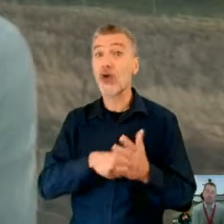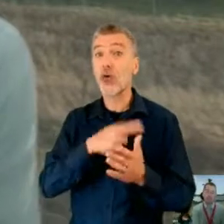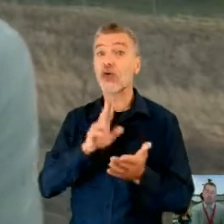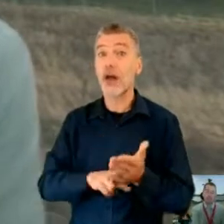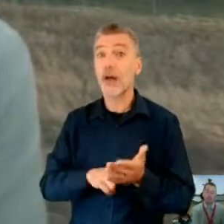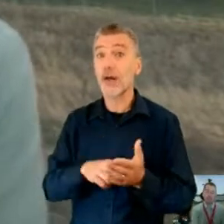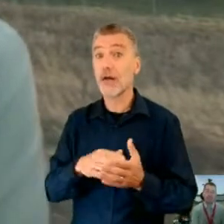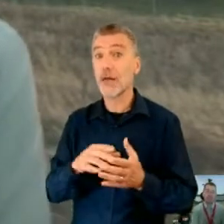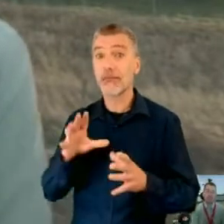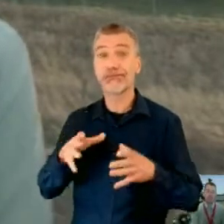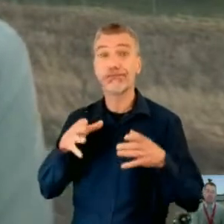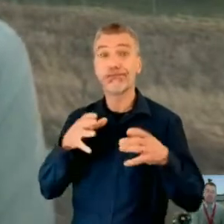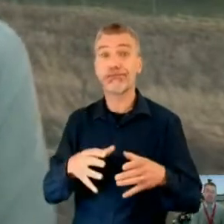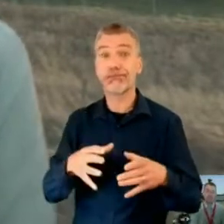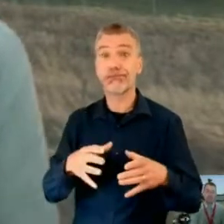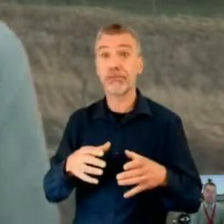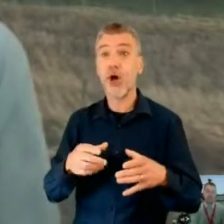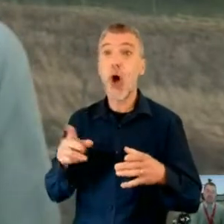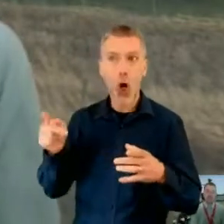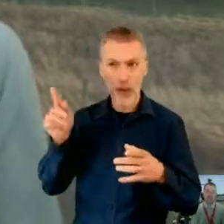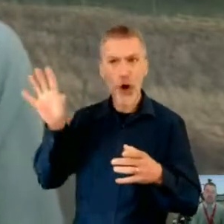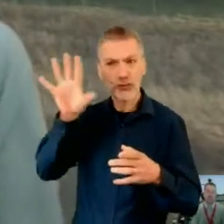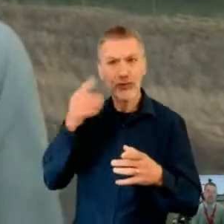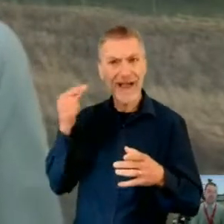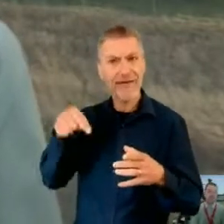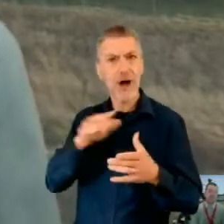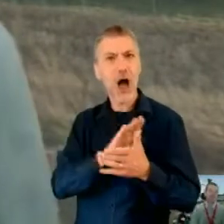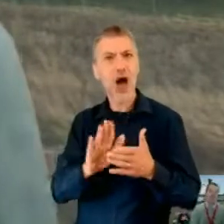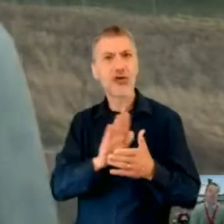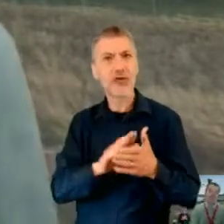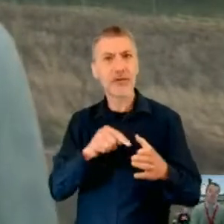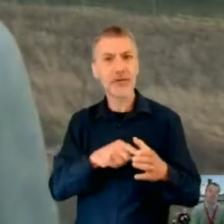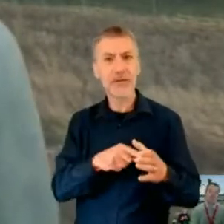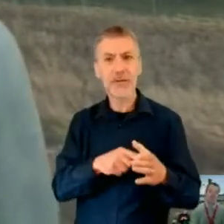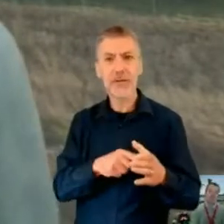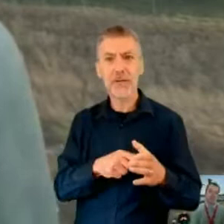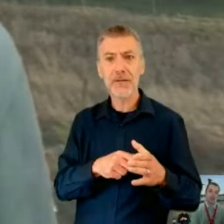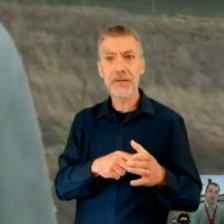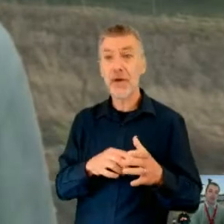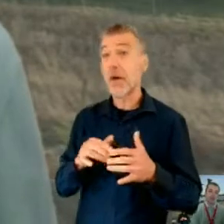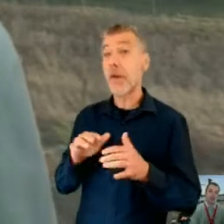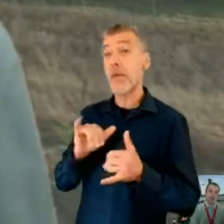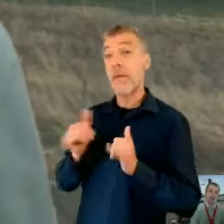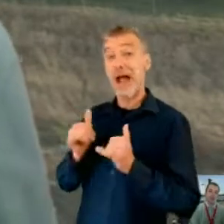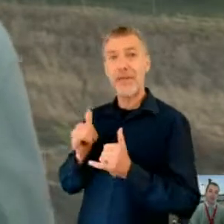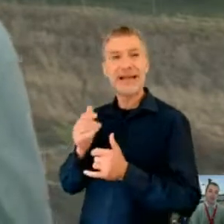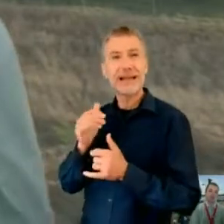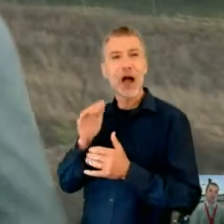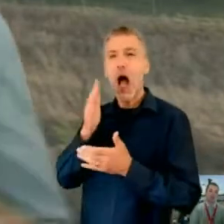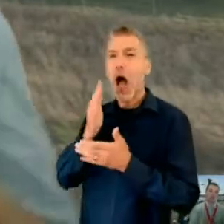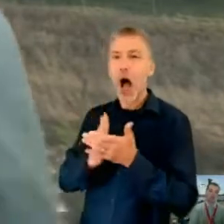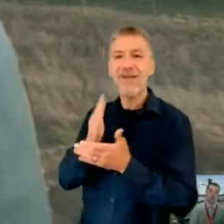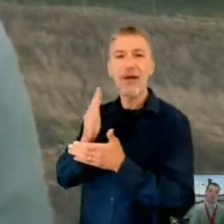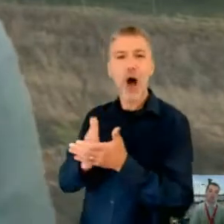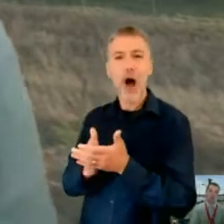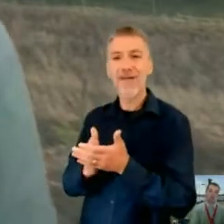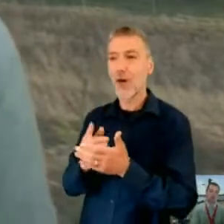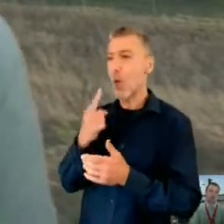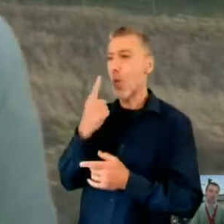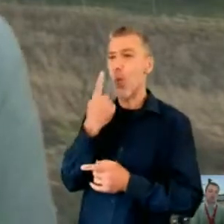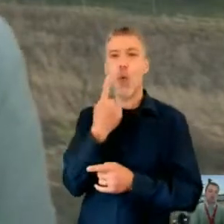routes. That would mean electrifying maybe a kilometre and then having a little gap where the train kind of runs through on its